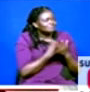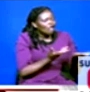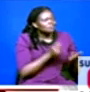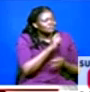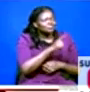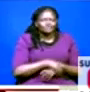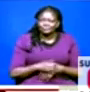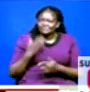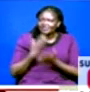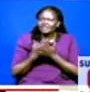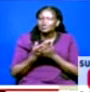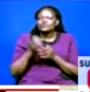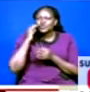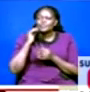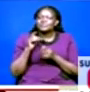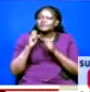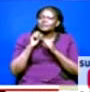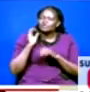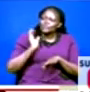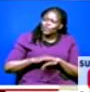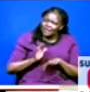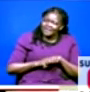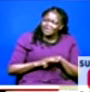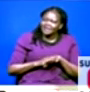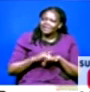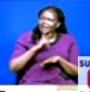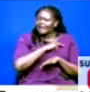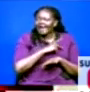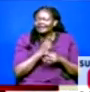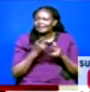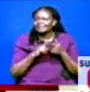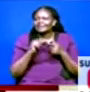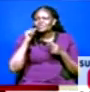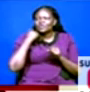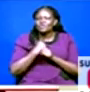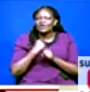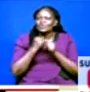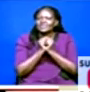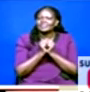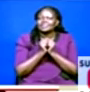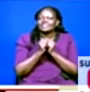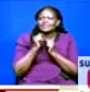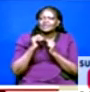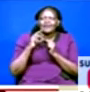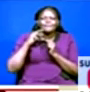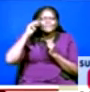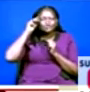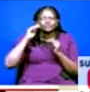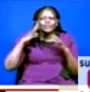Tom. It has been kind of good. It's nice working with mature people. The